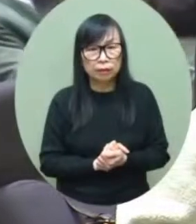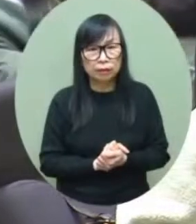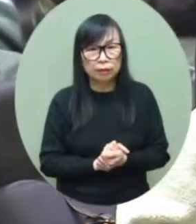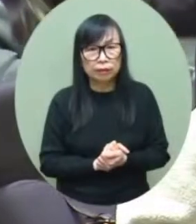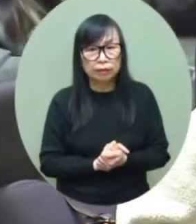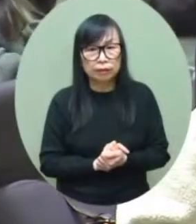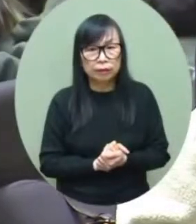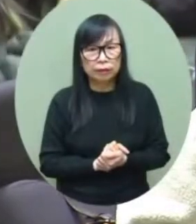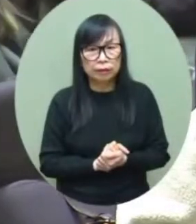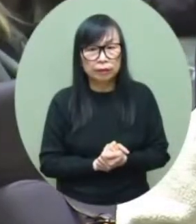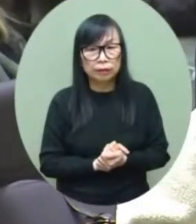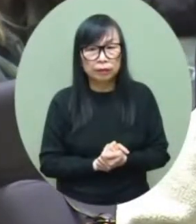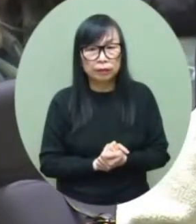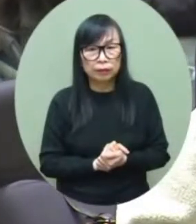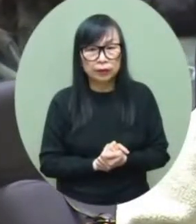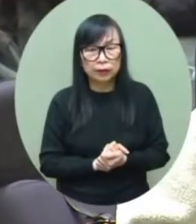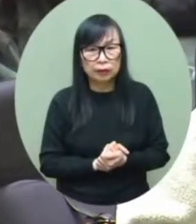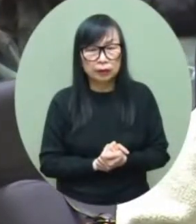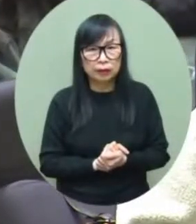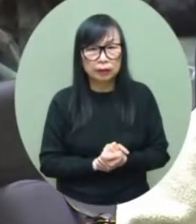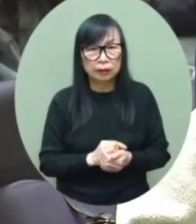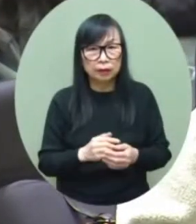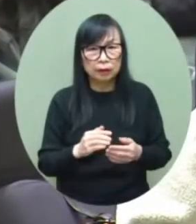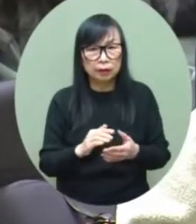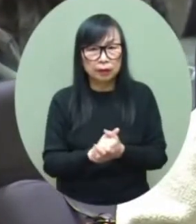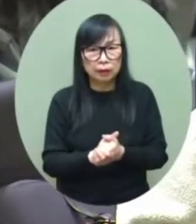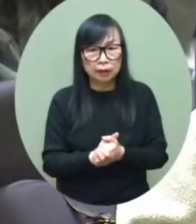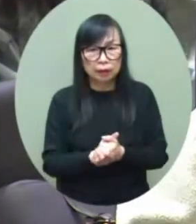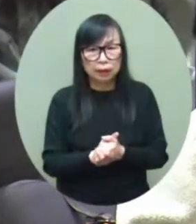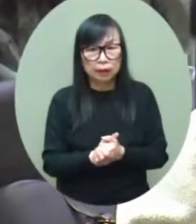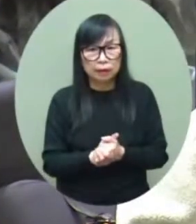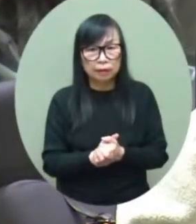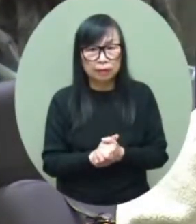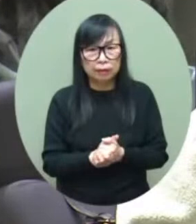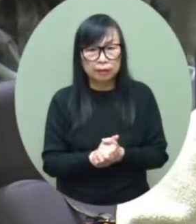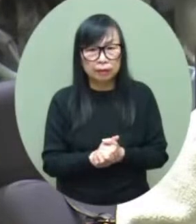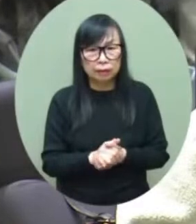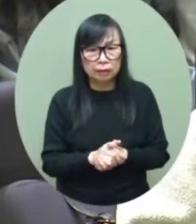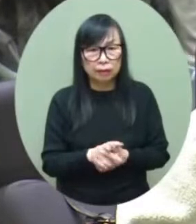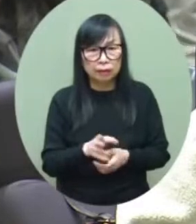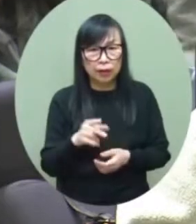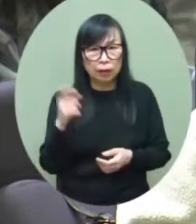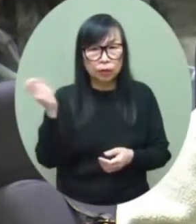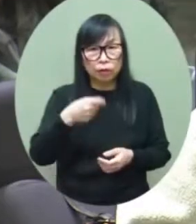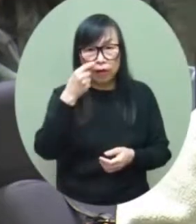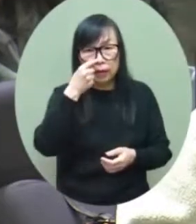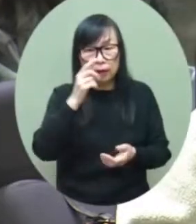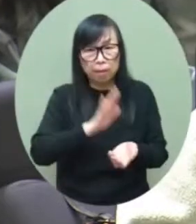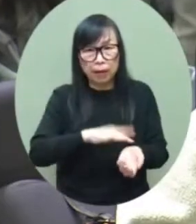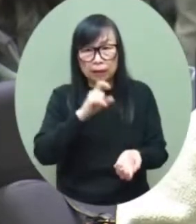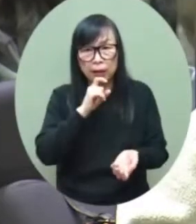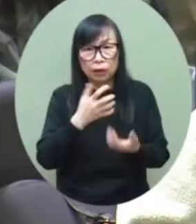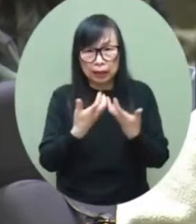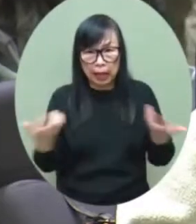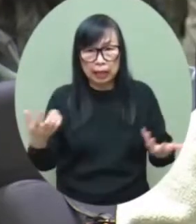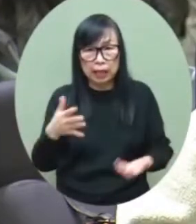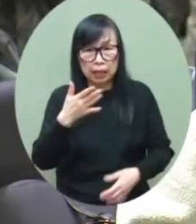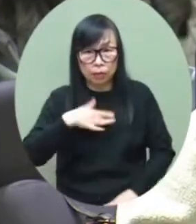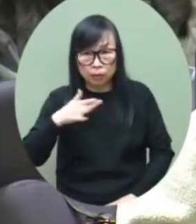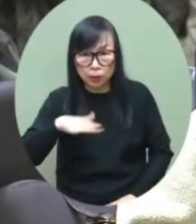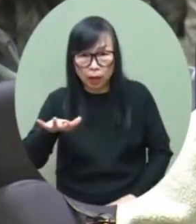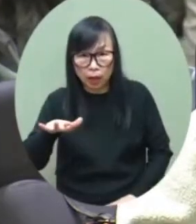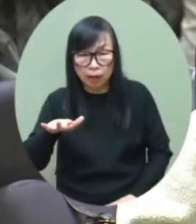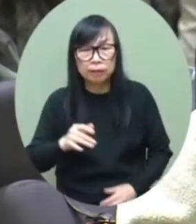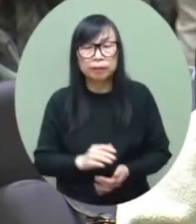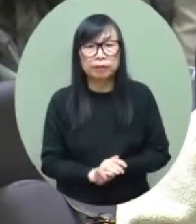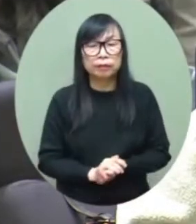and do any isolation, but visitors have to do so? And the second question, would the government reconsider setting up an independent commission